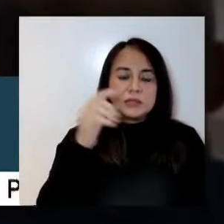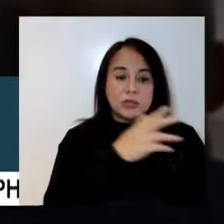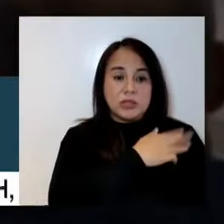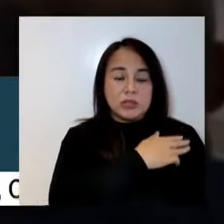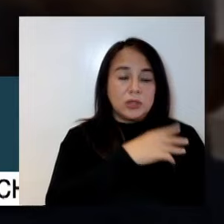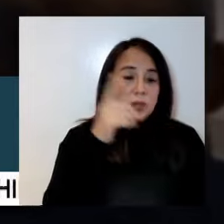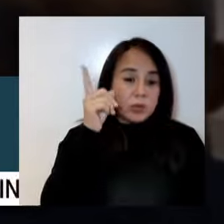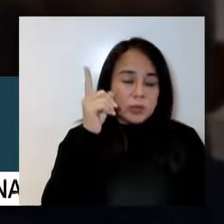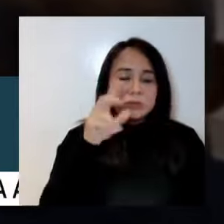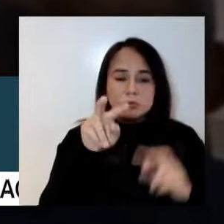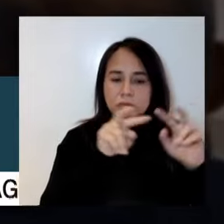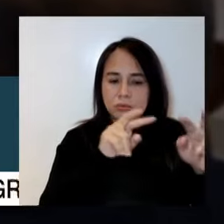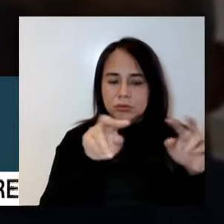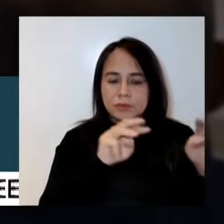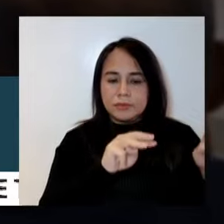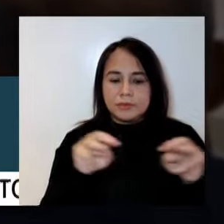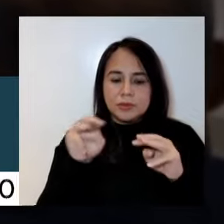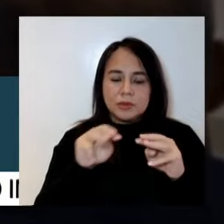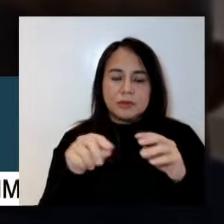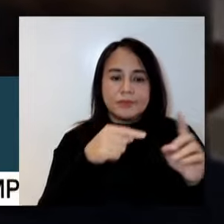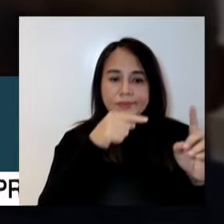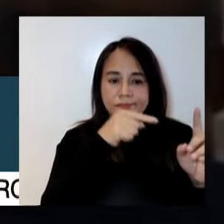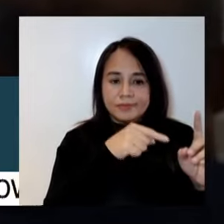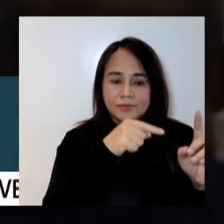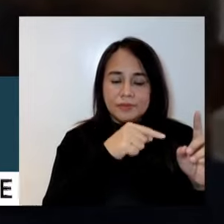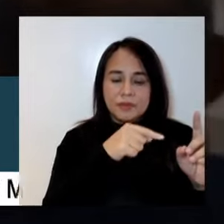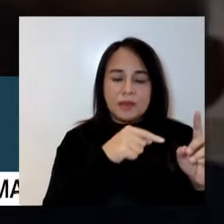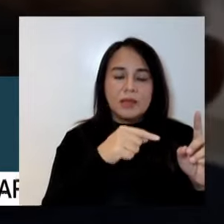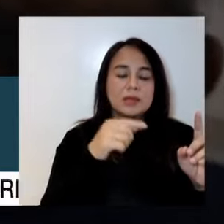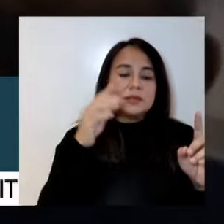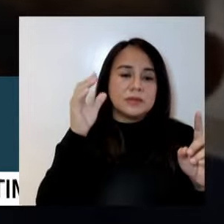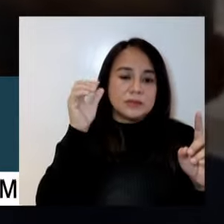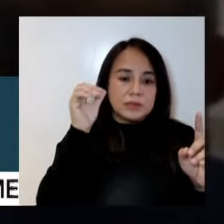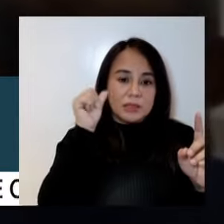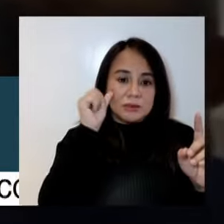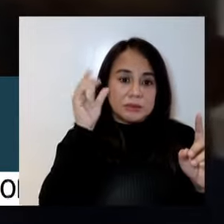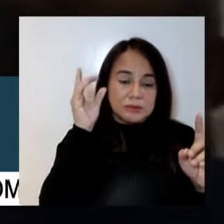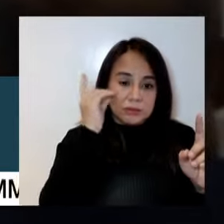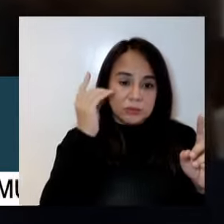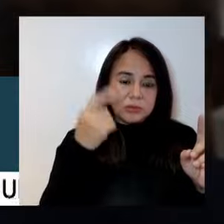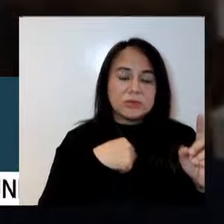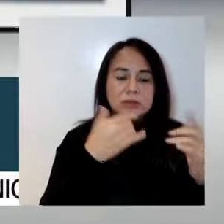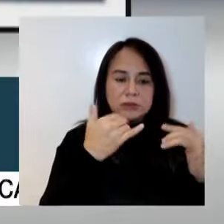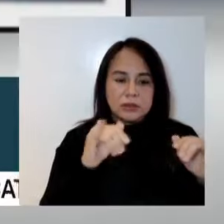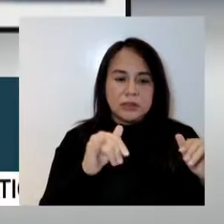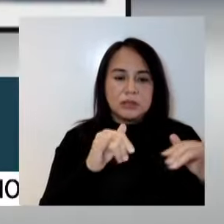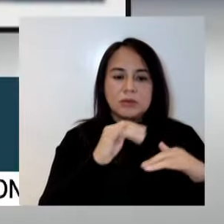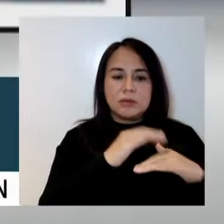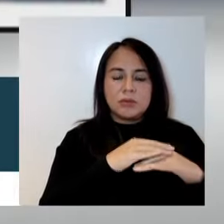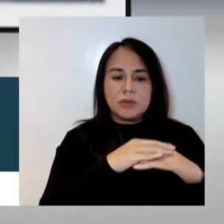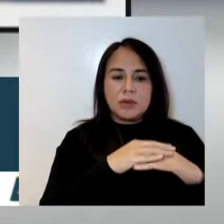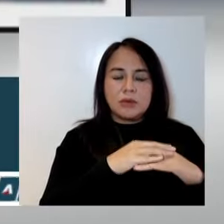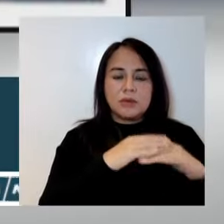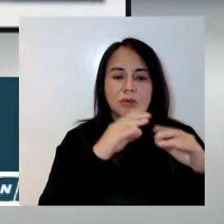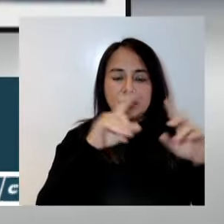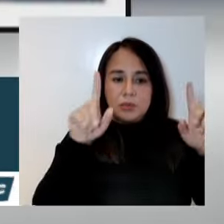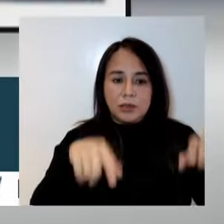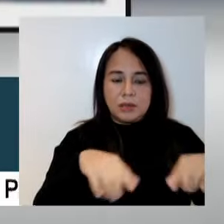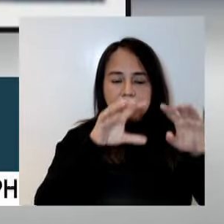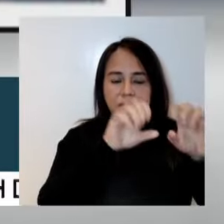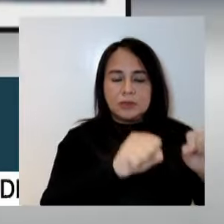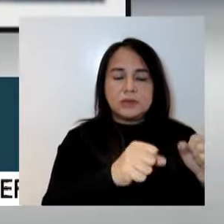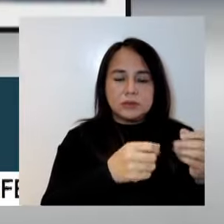monitor the movement of Major De Castro until a warrant of arrest has been issued against him. Carmina. All